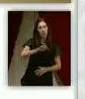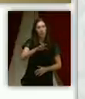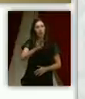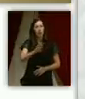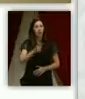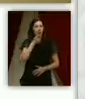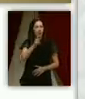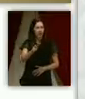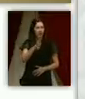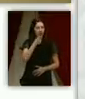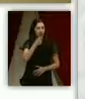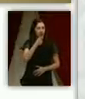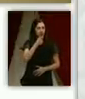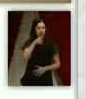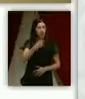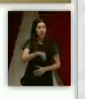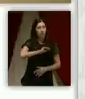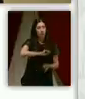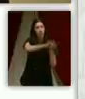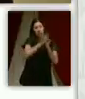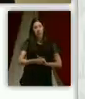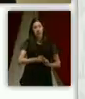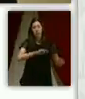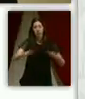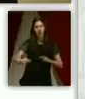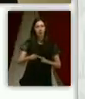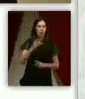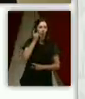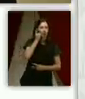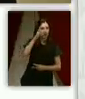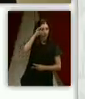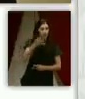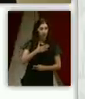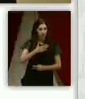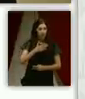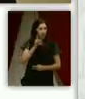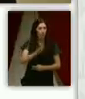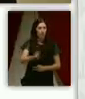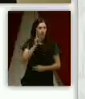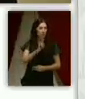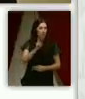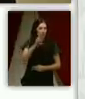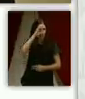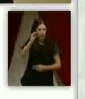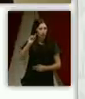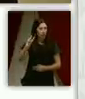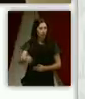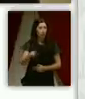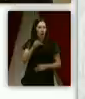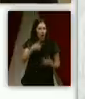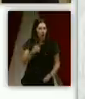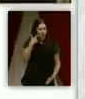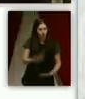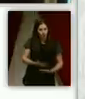means intelligent. We call them intelligent phones. And it's everything